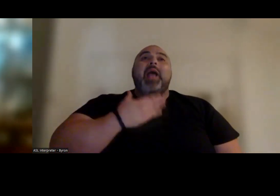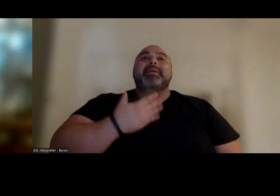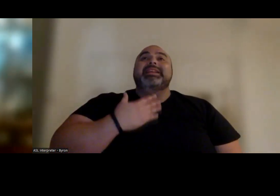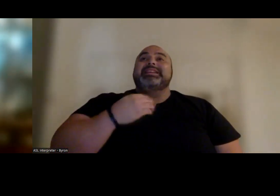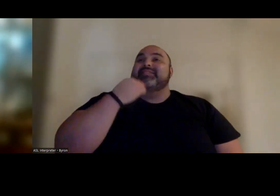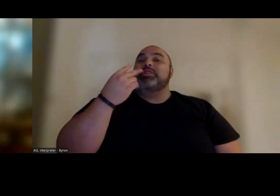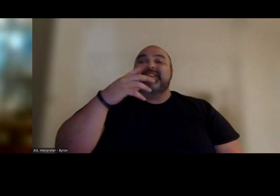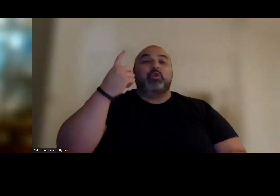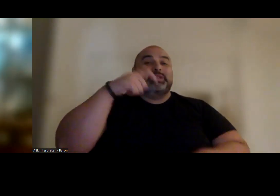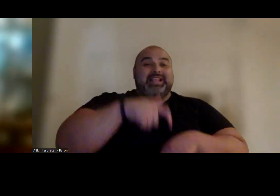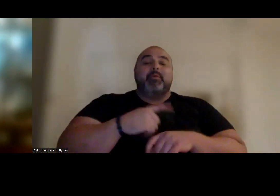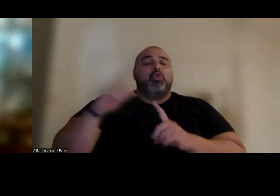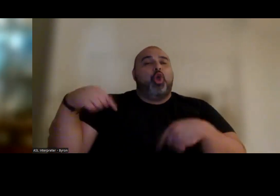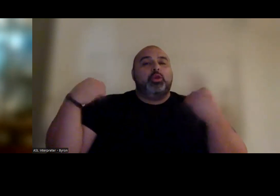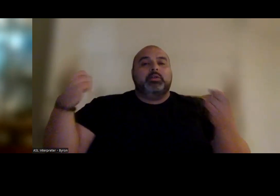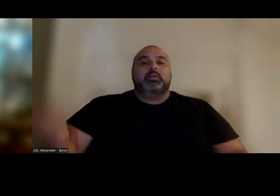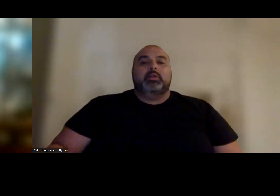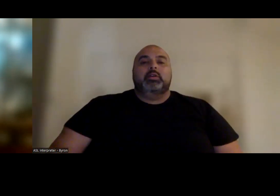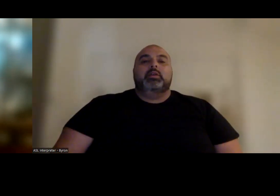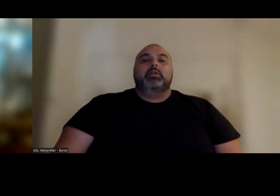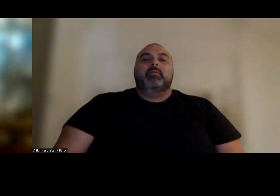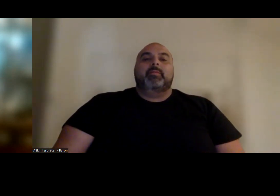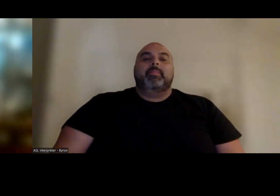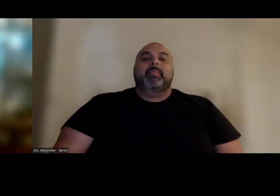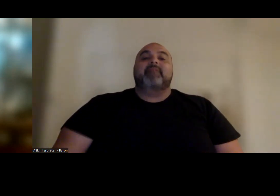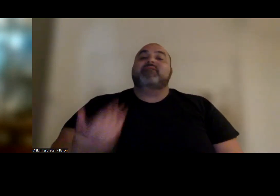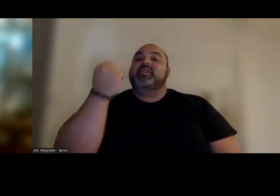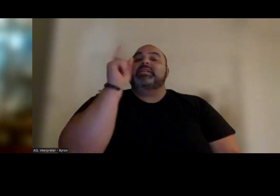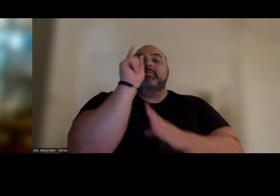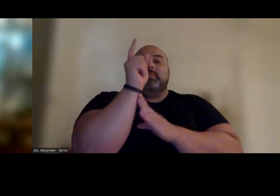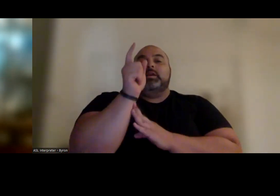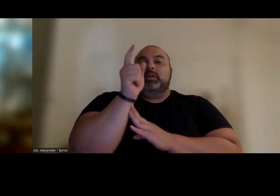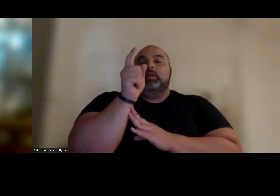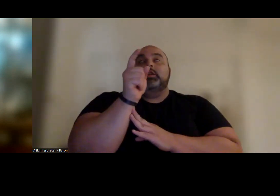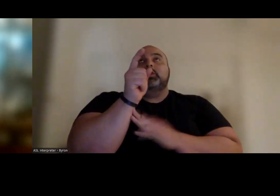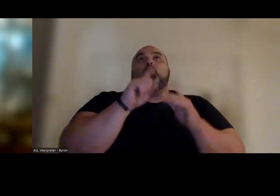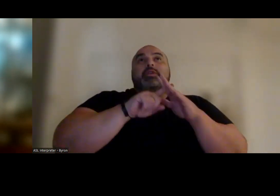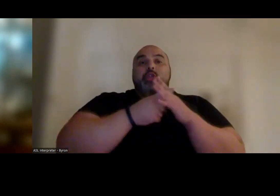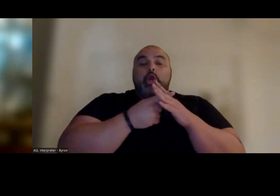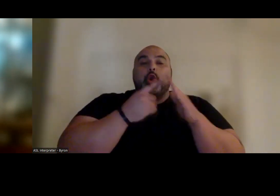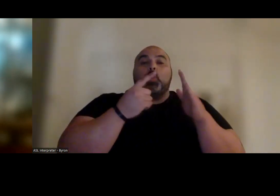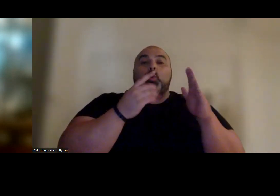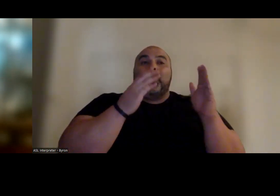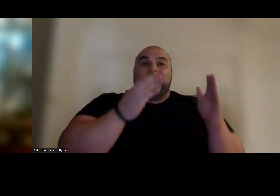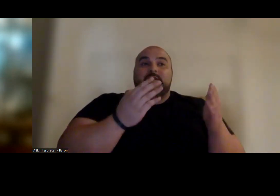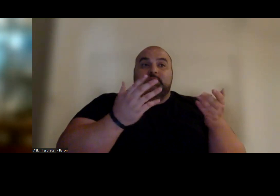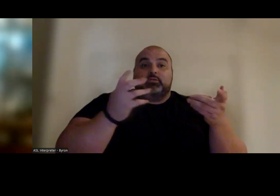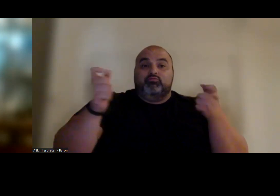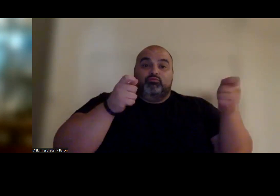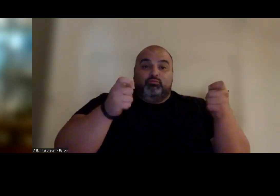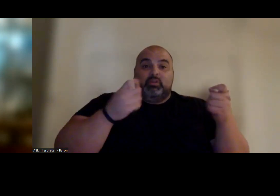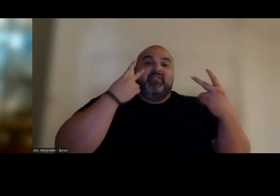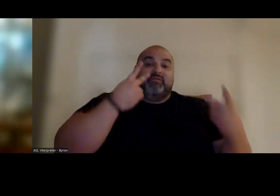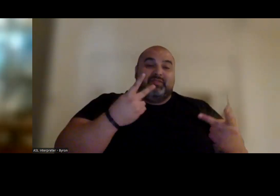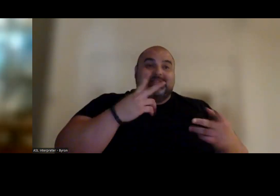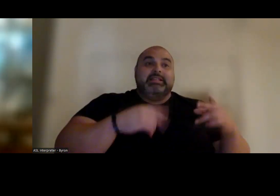in a long time. Again, those 15 minutes, well, it started out with the person facilitating the visit standing at his